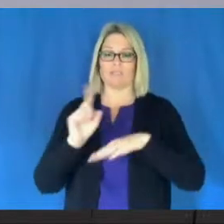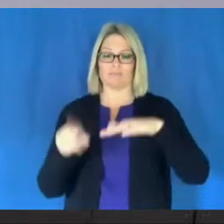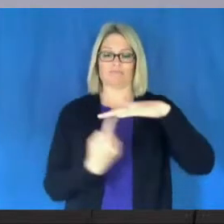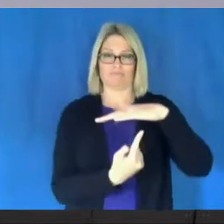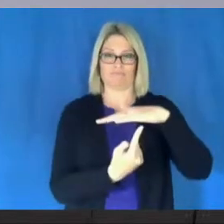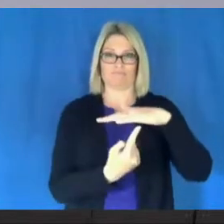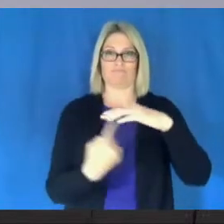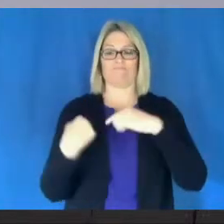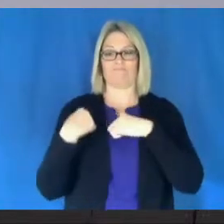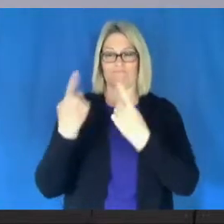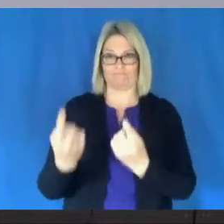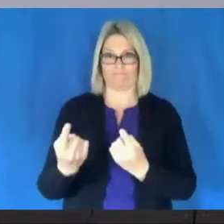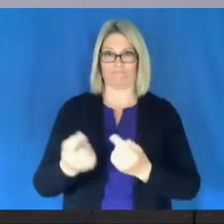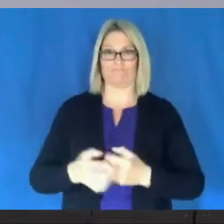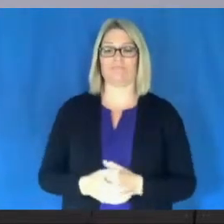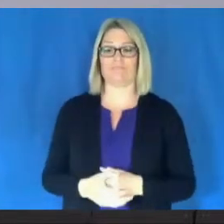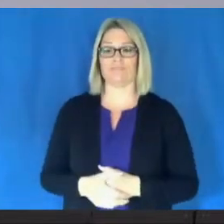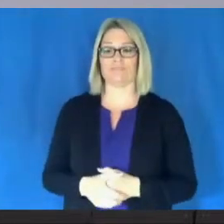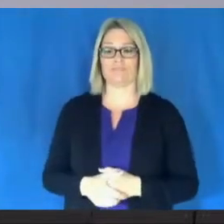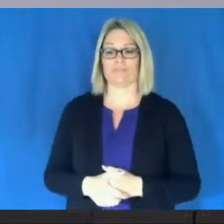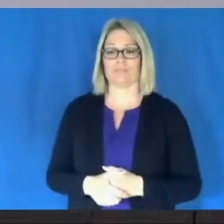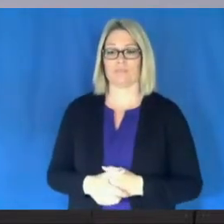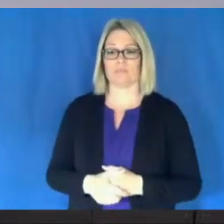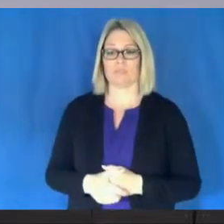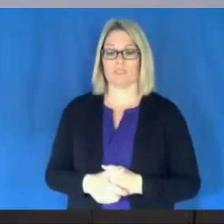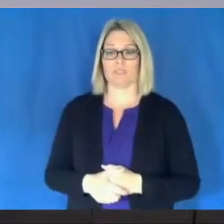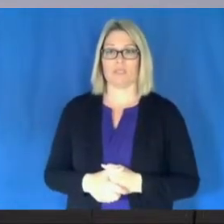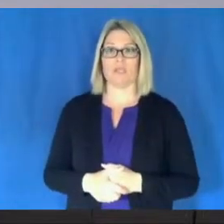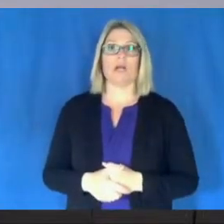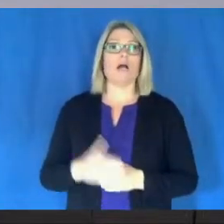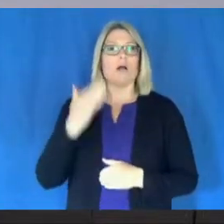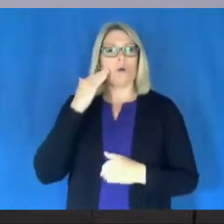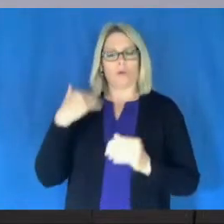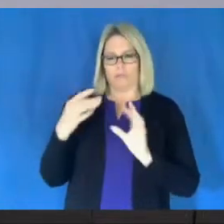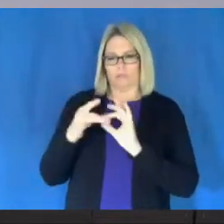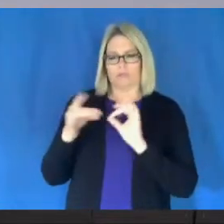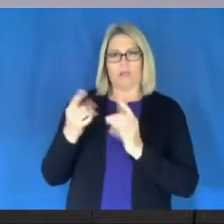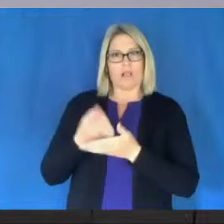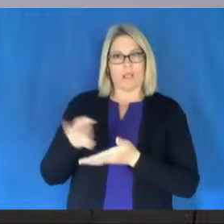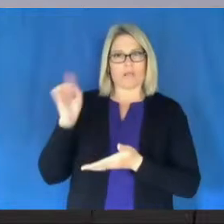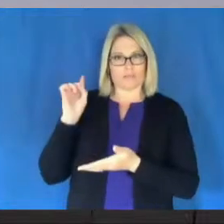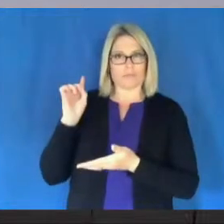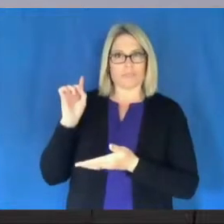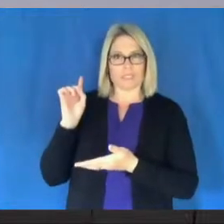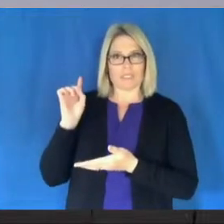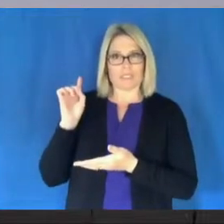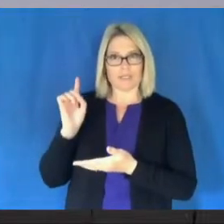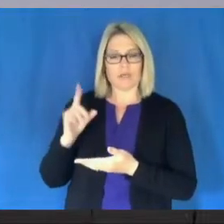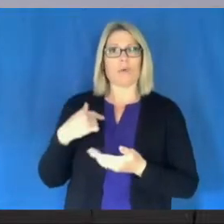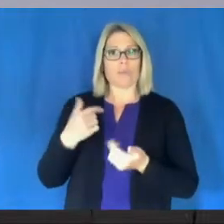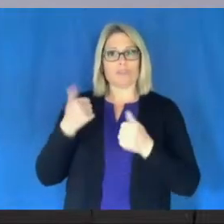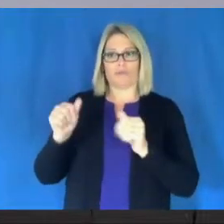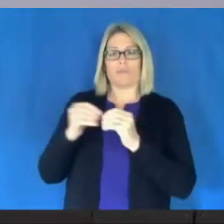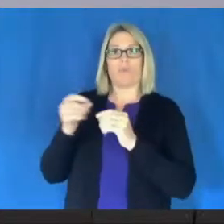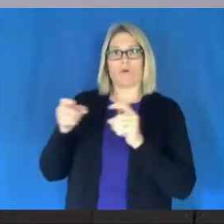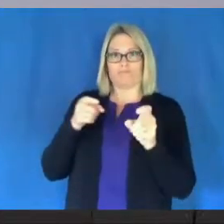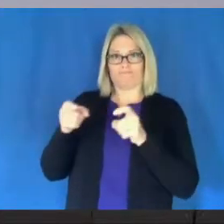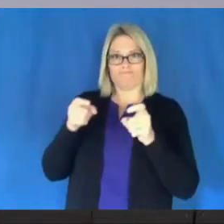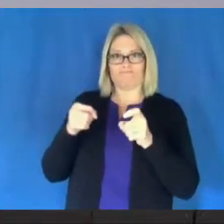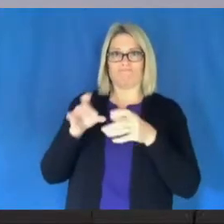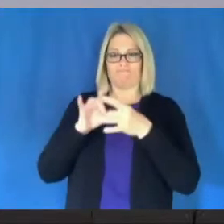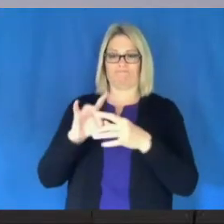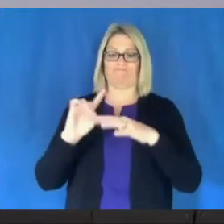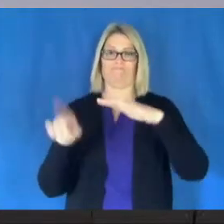self-isolation. And I know I mentioned this last week, we are taking steps to tighten our measures around